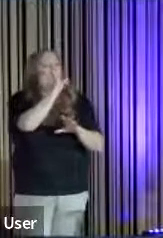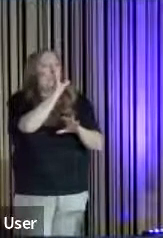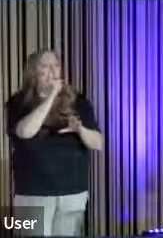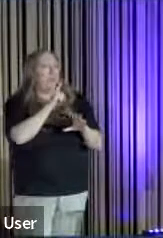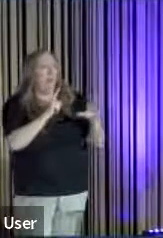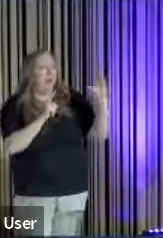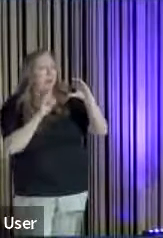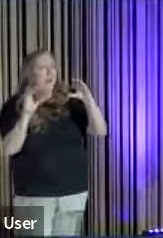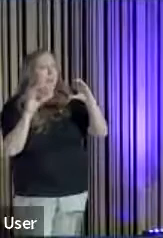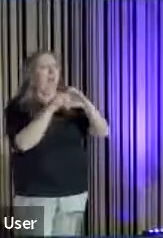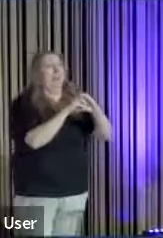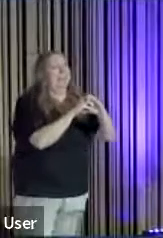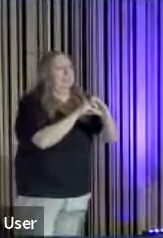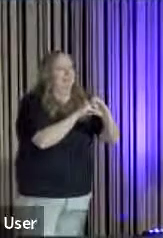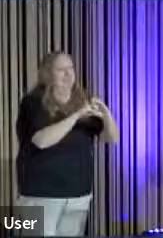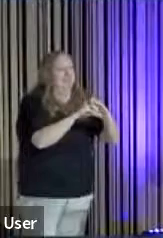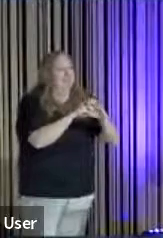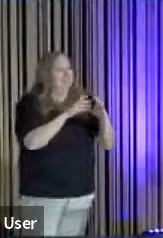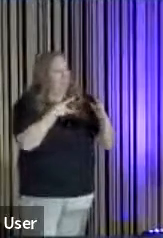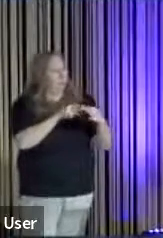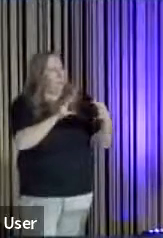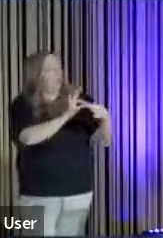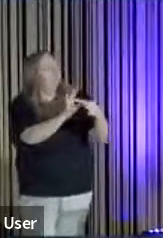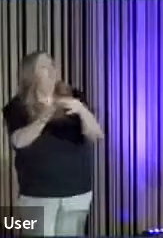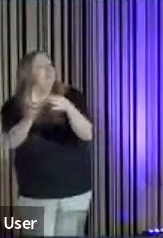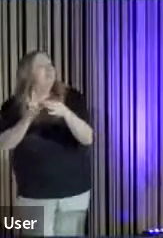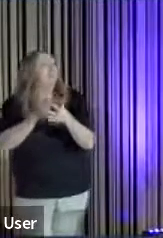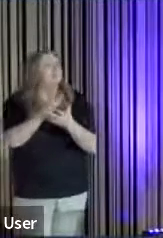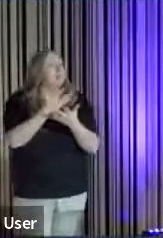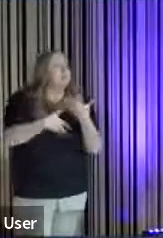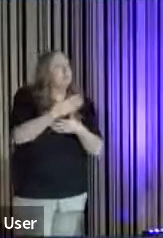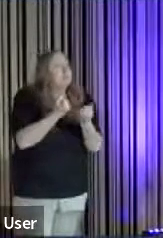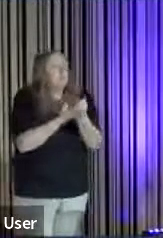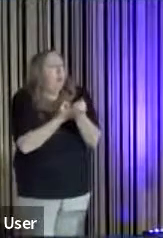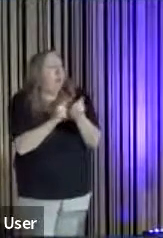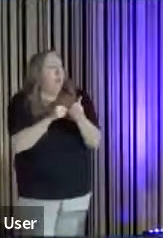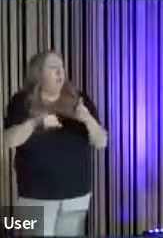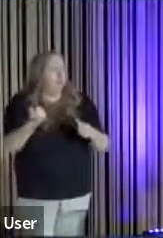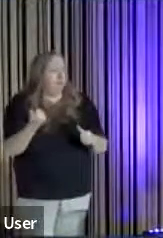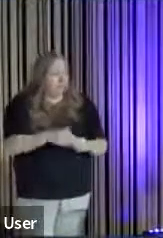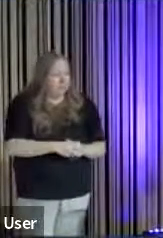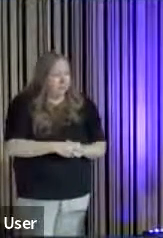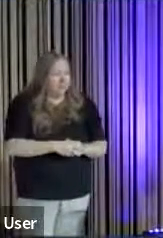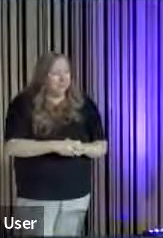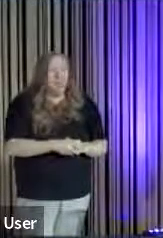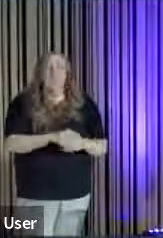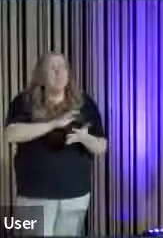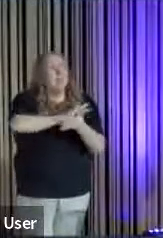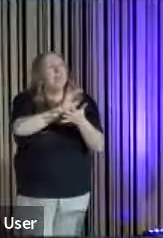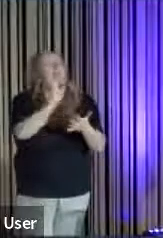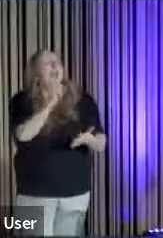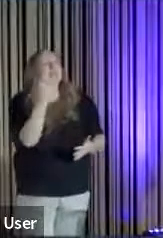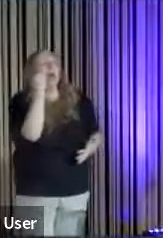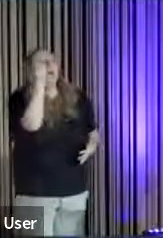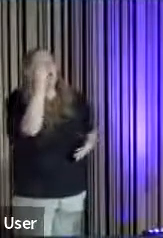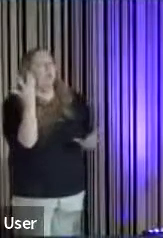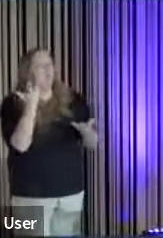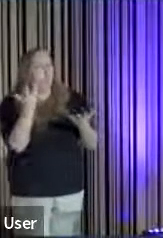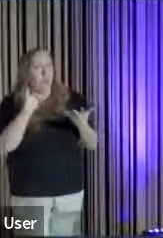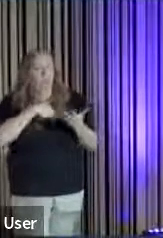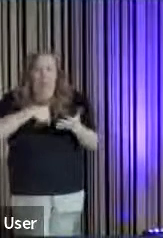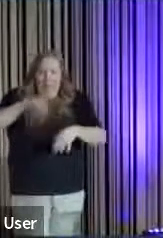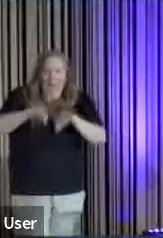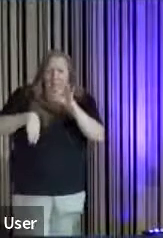this sort of work. So these are some of the ideas that have emerged from the different studies that have been performed over